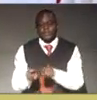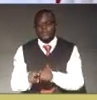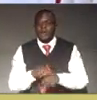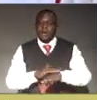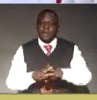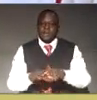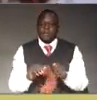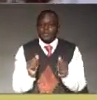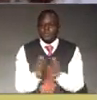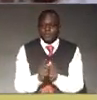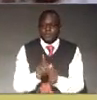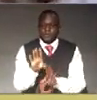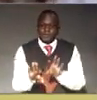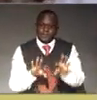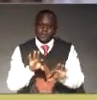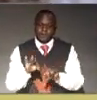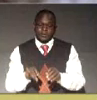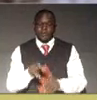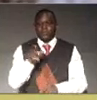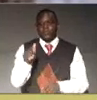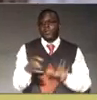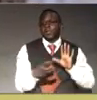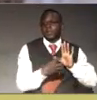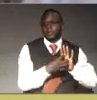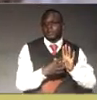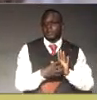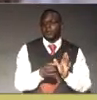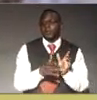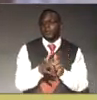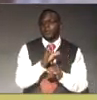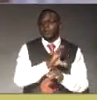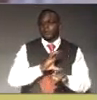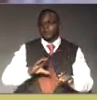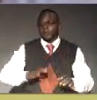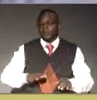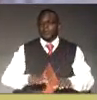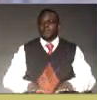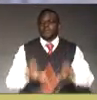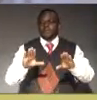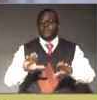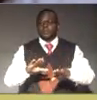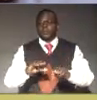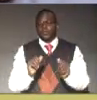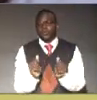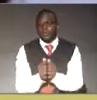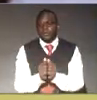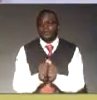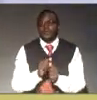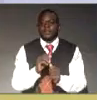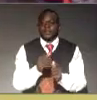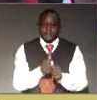the 12 chosen persons to symbolize Christ's washing of the 12 disciples.